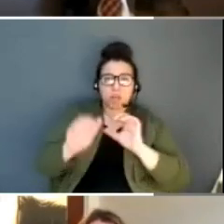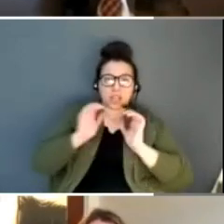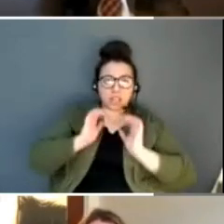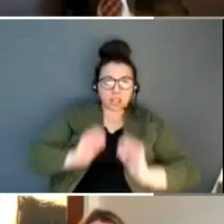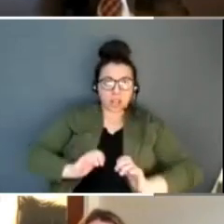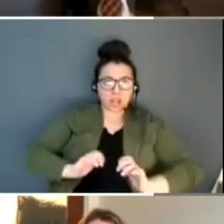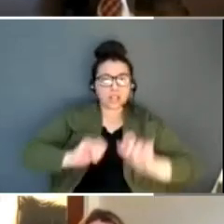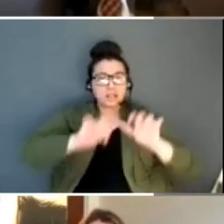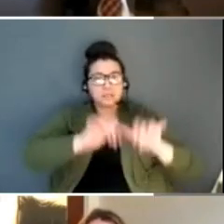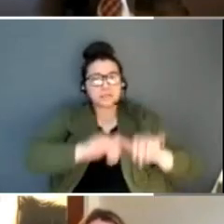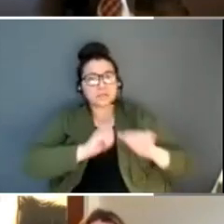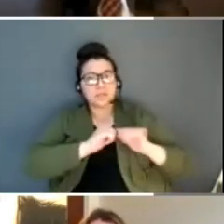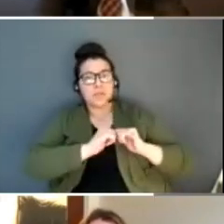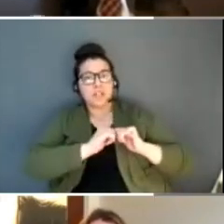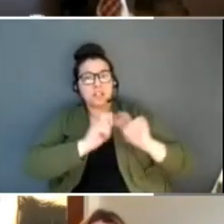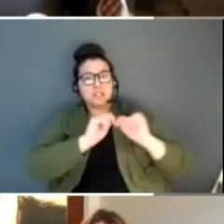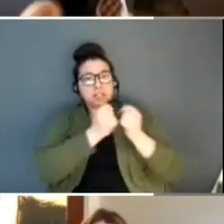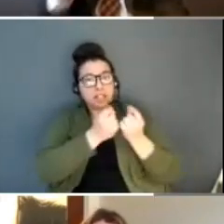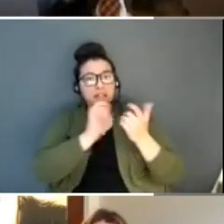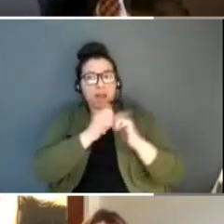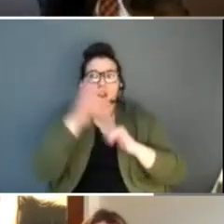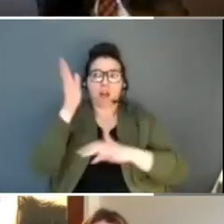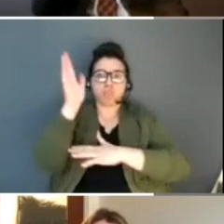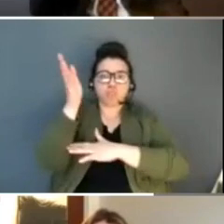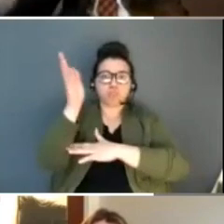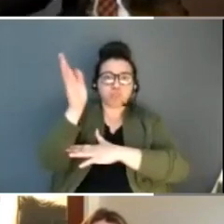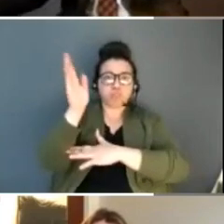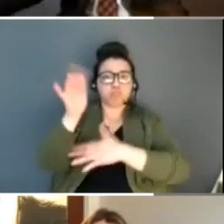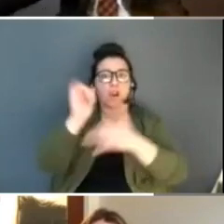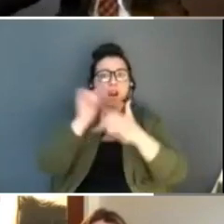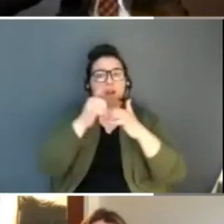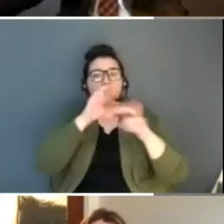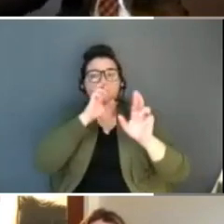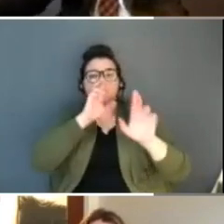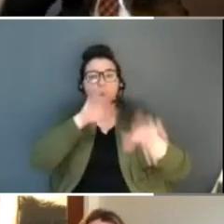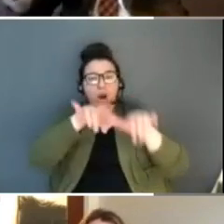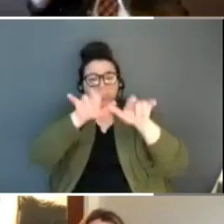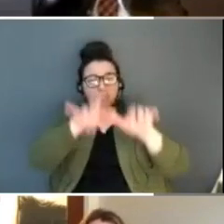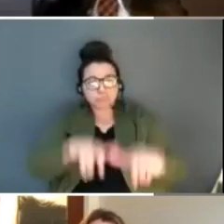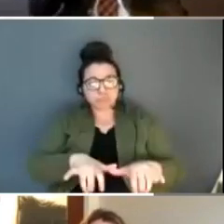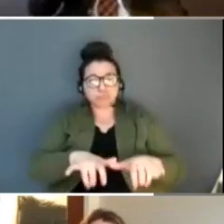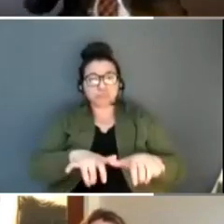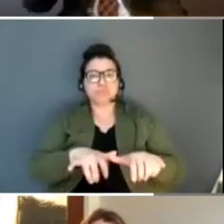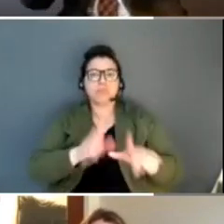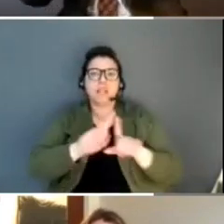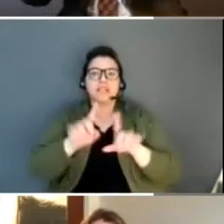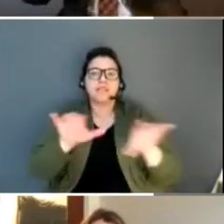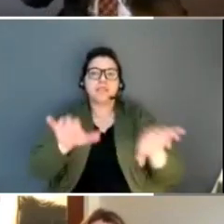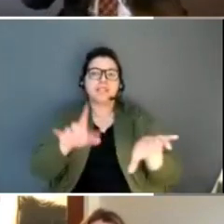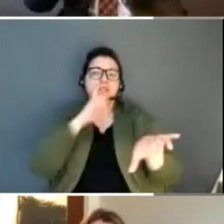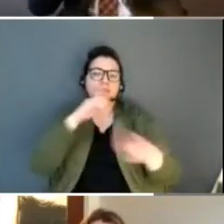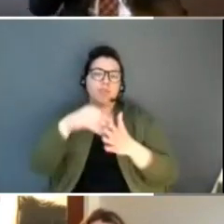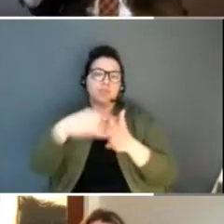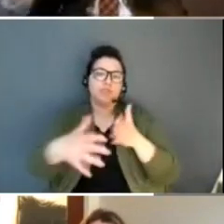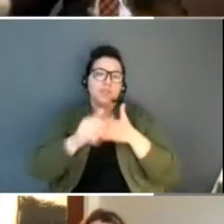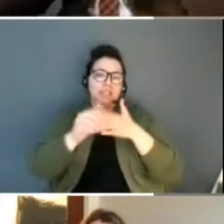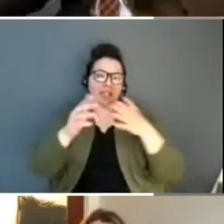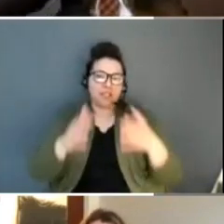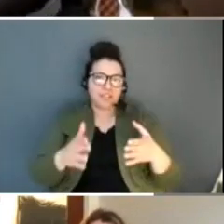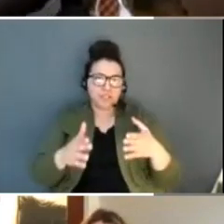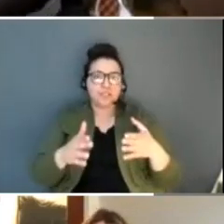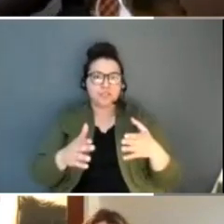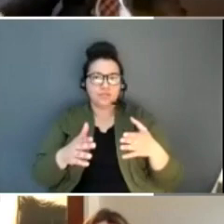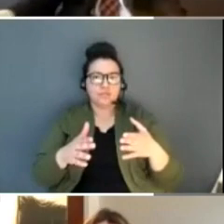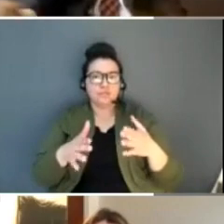on projects, public speaking, writing reports, and even activities for student leaders, communication skill for student